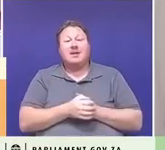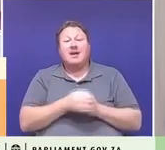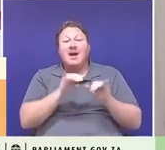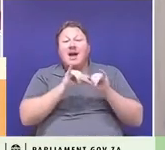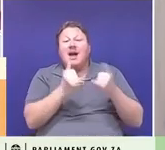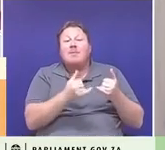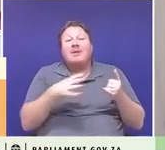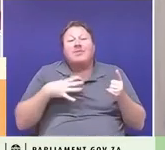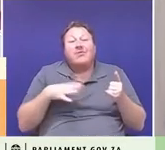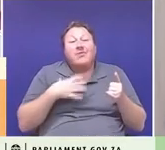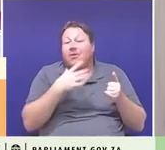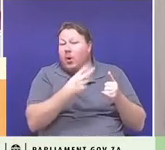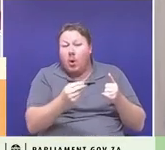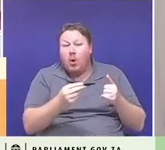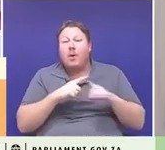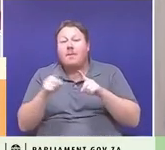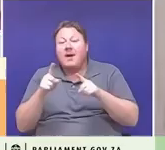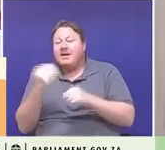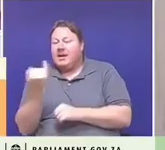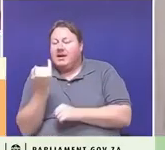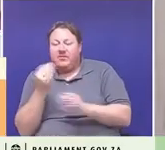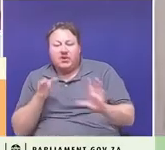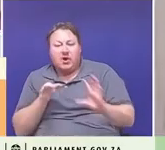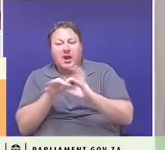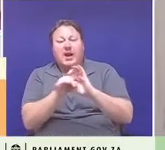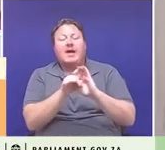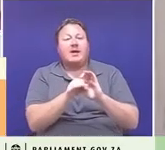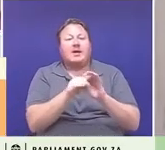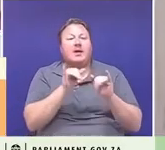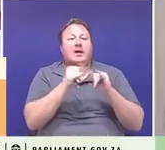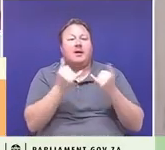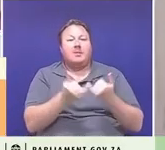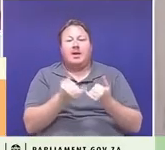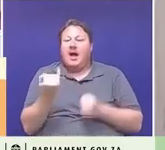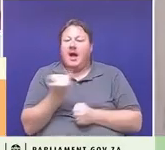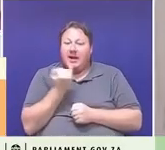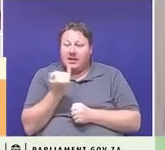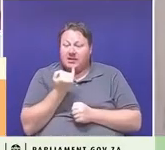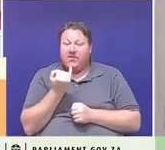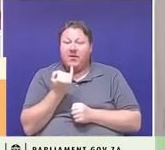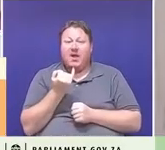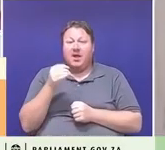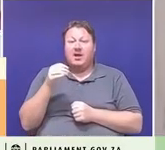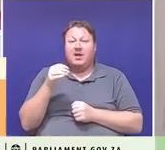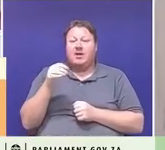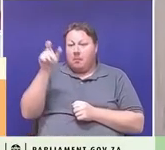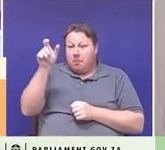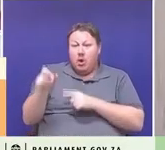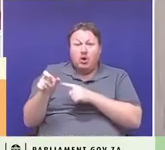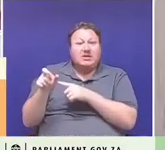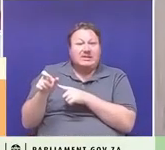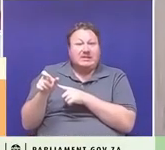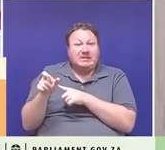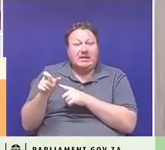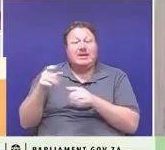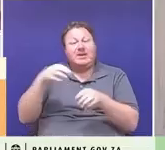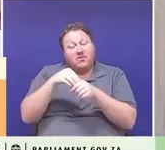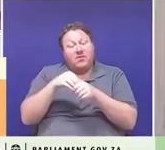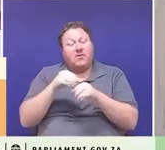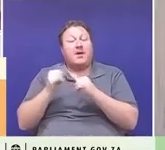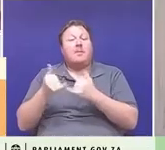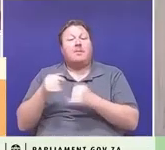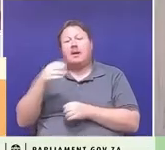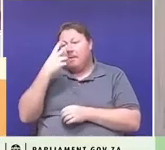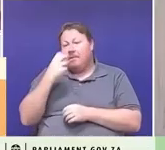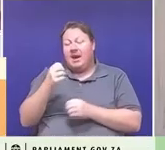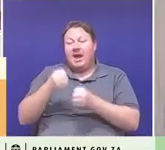linked to those companies. If we identify the individuals, blacklist them, they will not